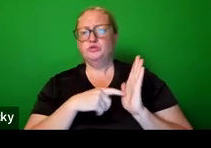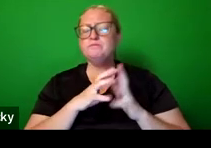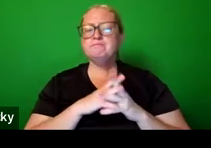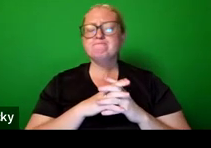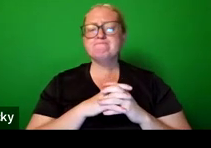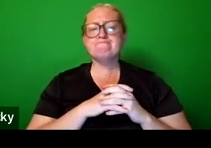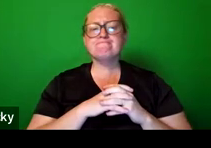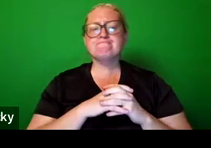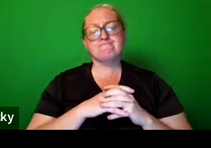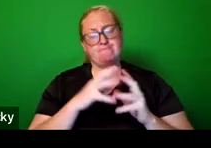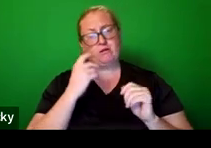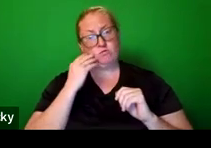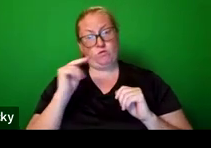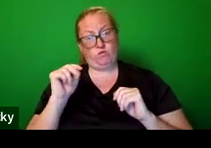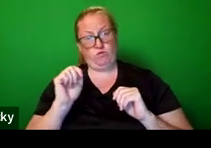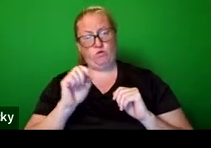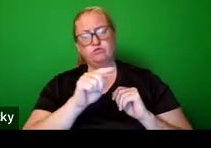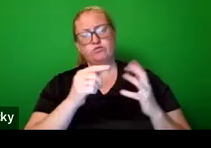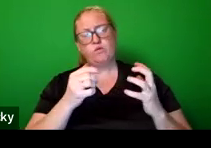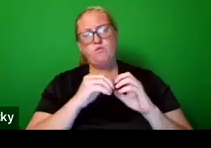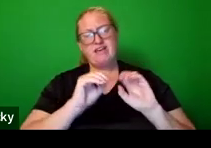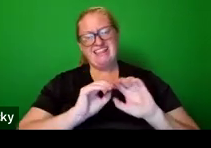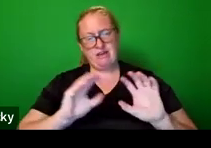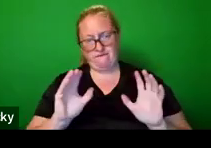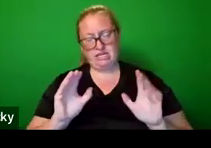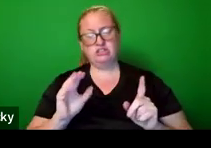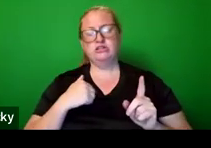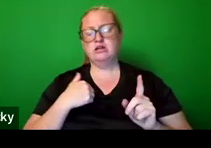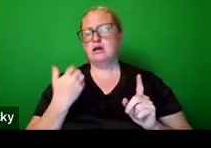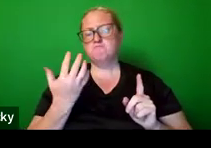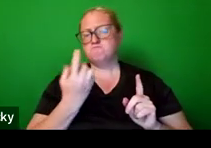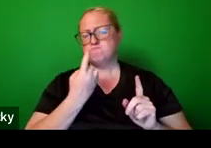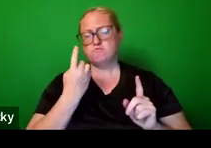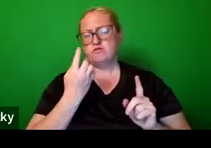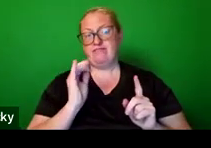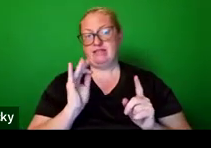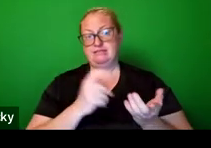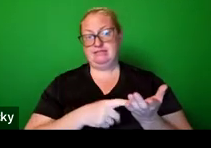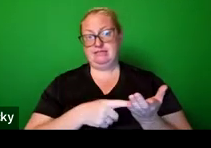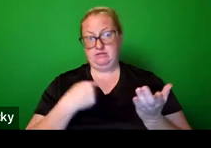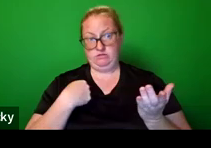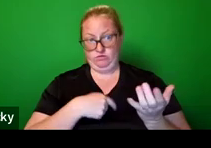for clarification and wanted to know if that's still a discussion that we should have in order for